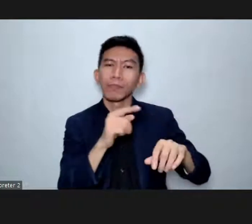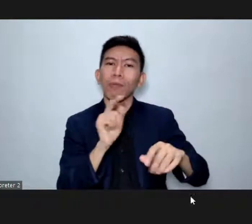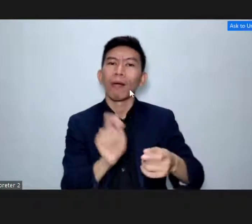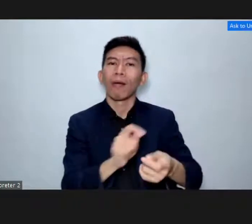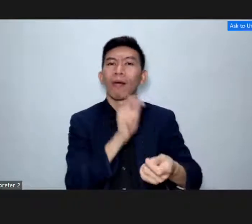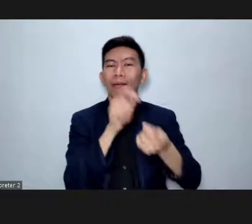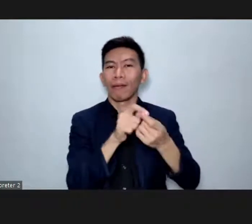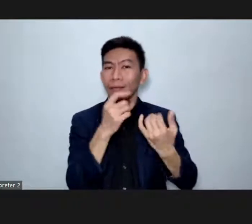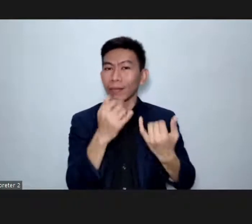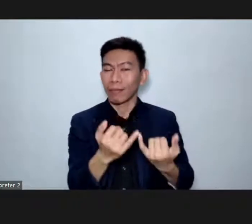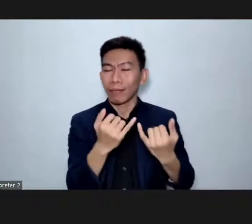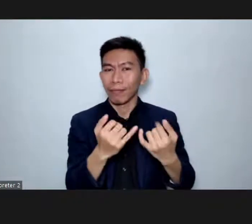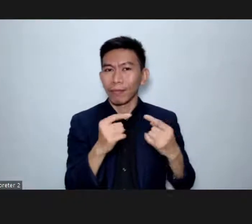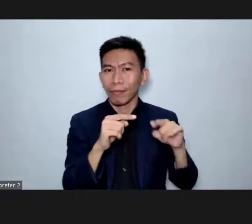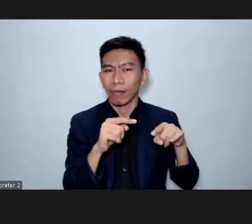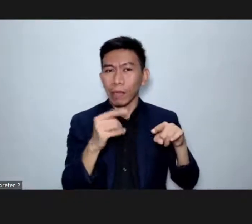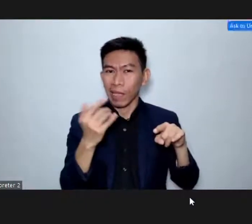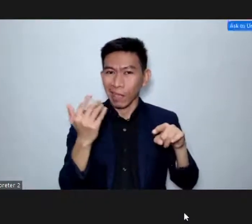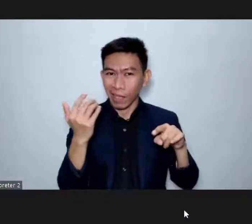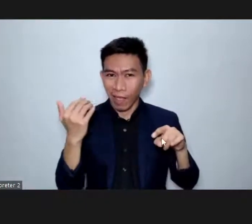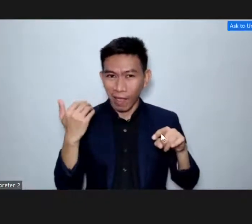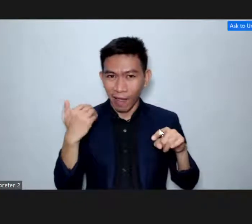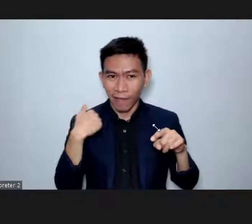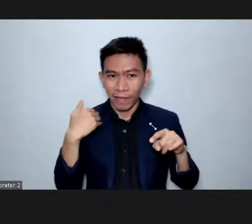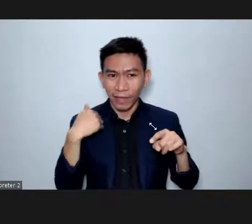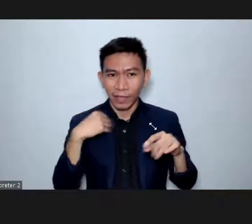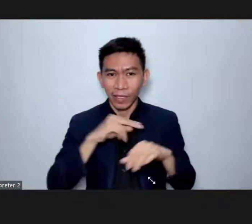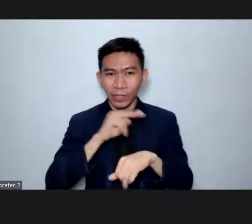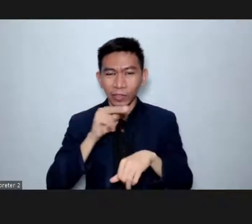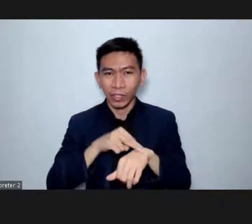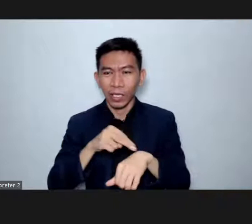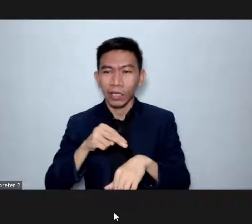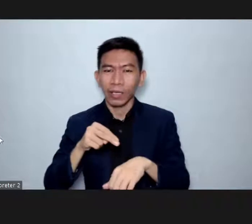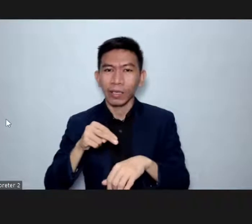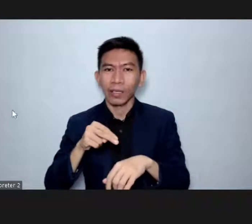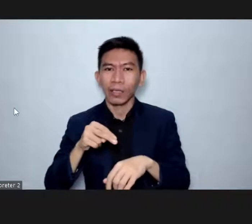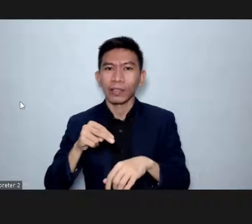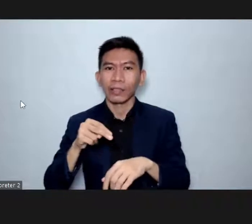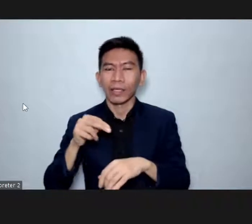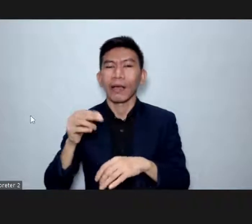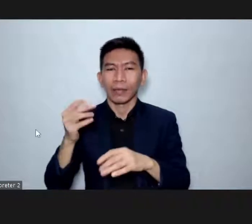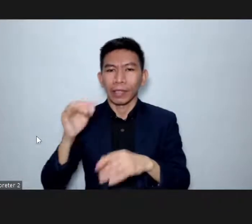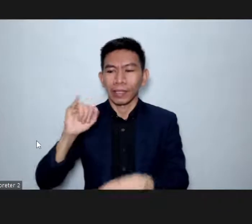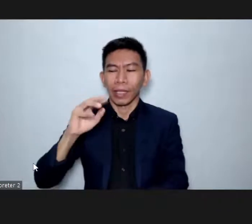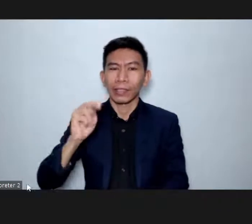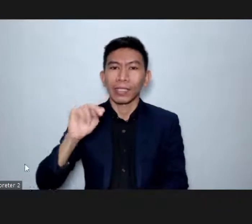of course we now know we have the National Integrated Cancer Control Act, or NICA, which we got a